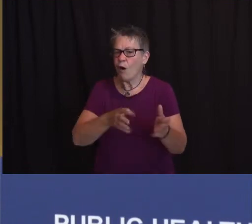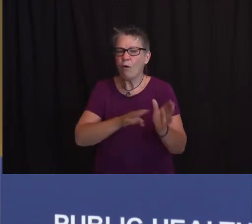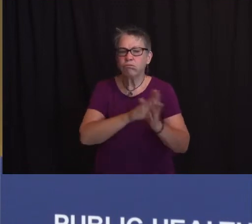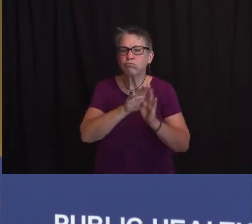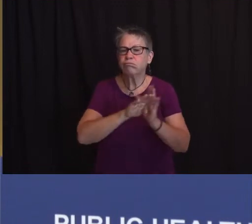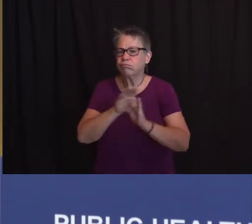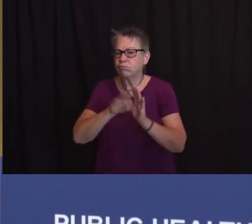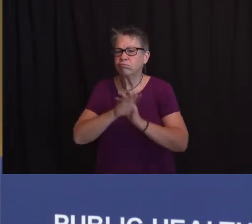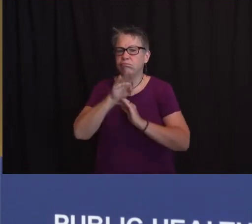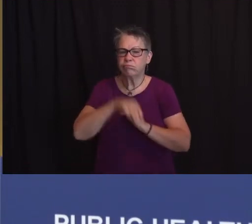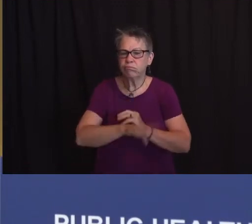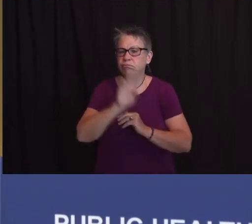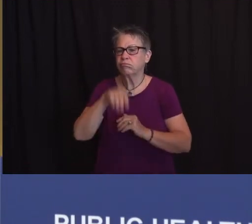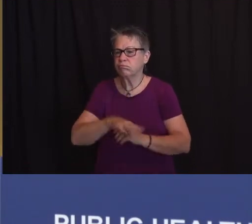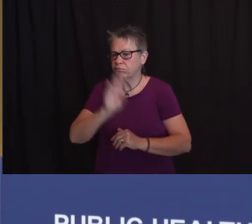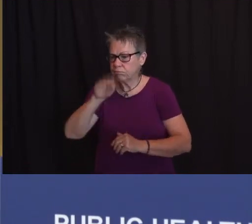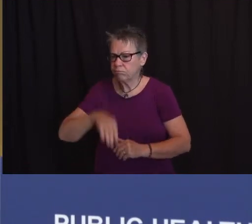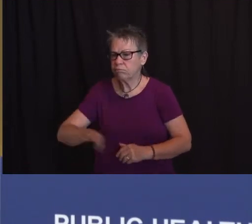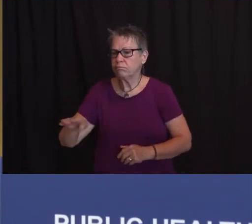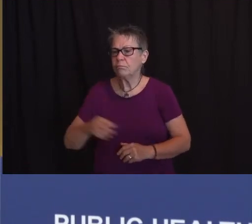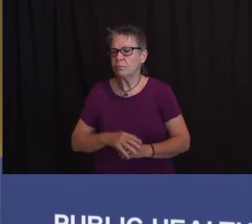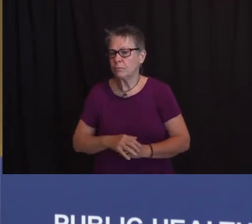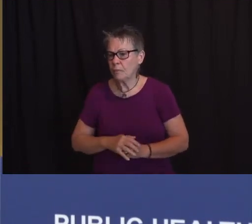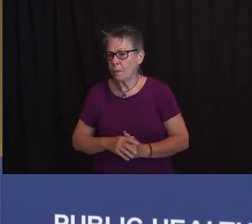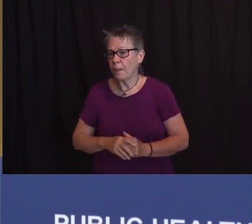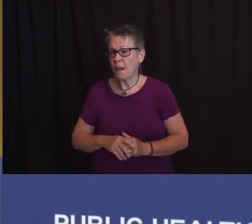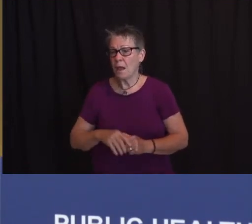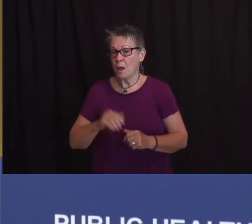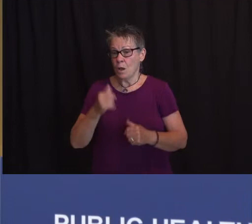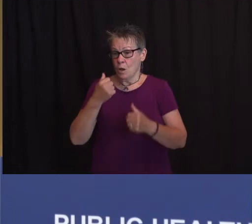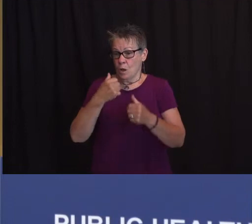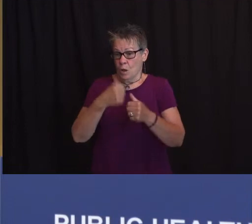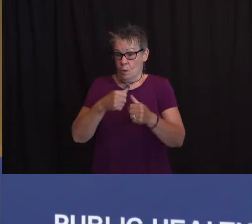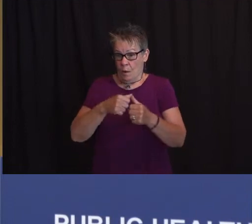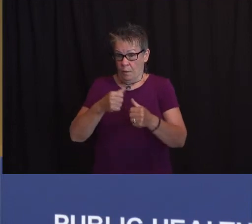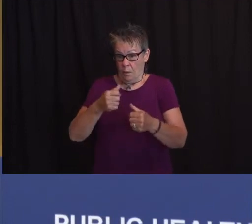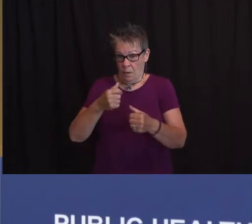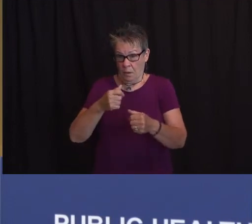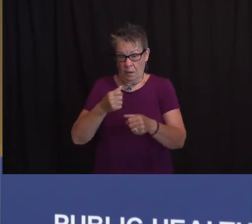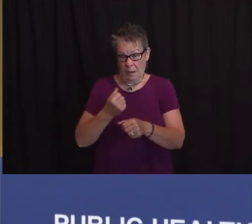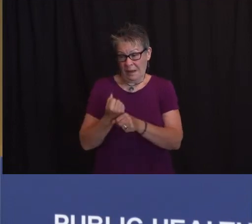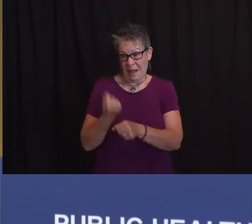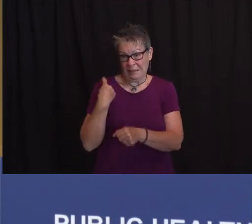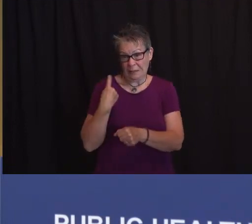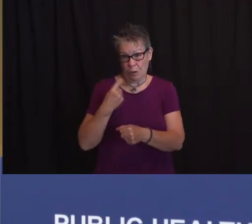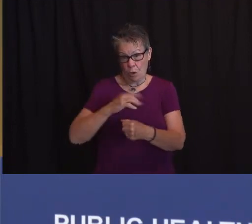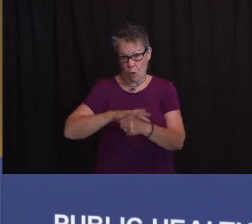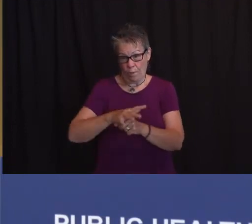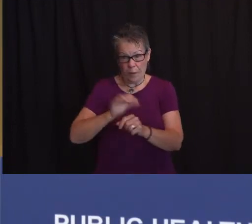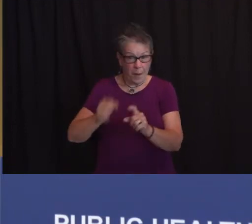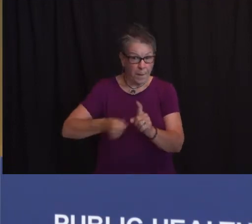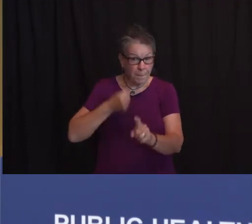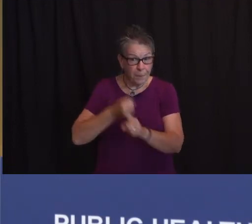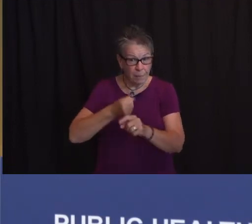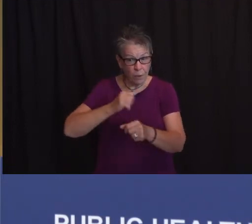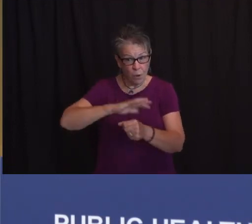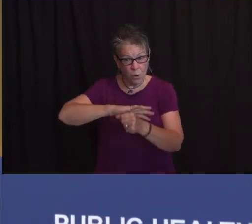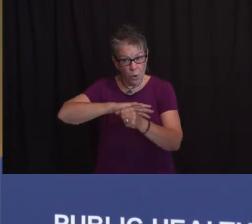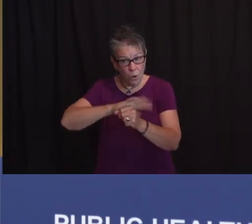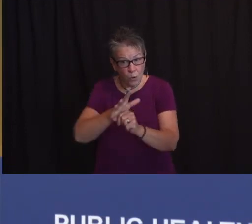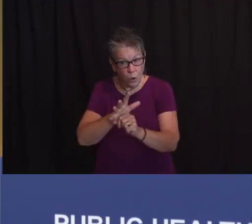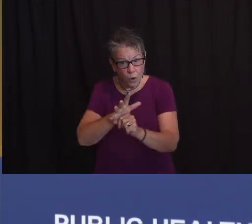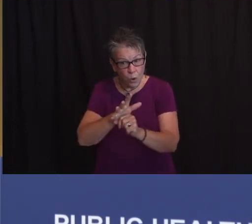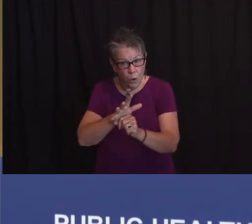year, that variant doesn't exist anymore, or virtually is not detectable. So that's why it's really important for us